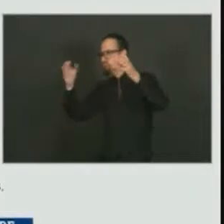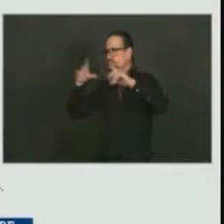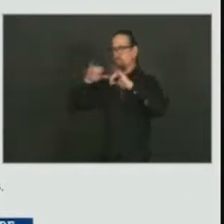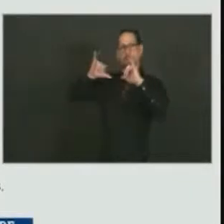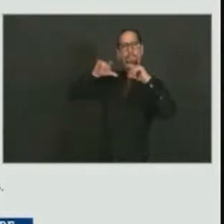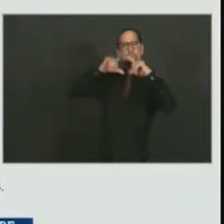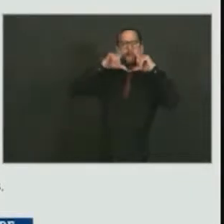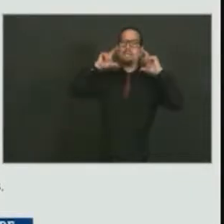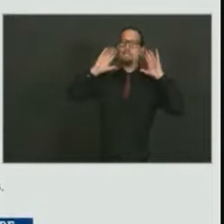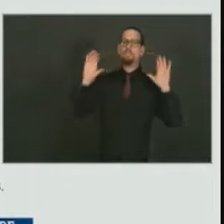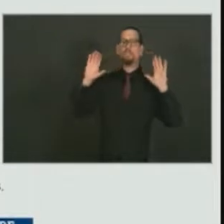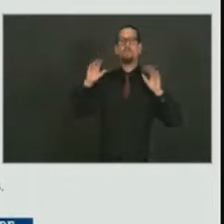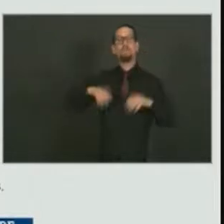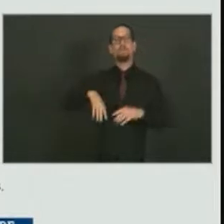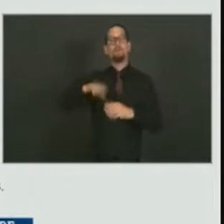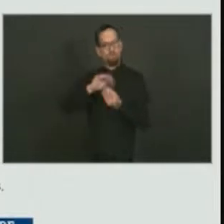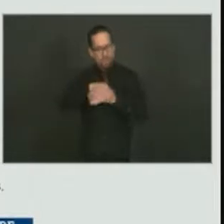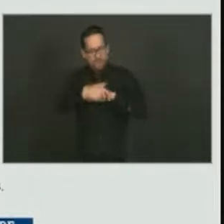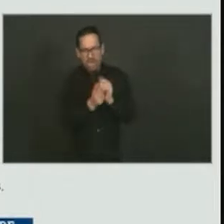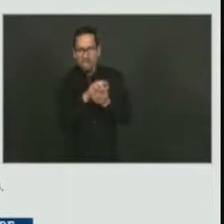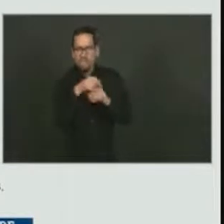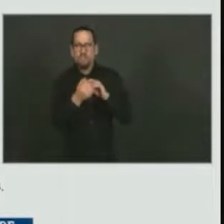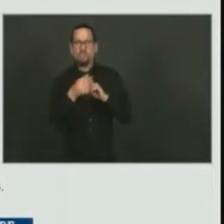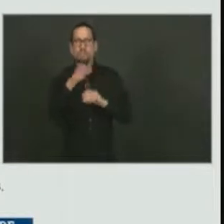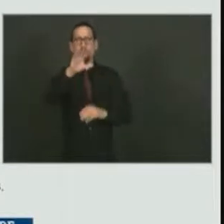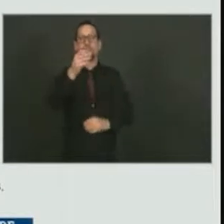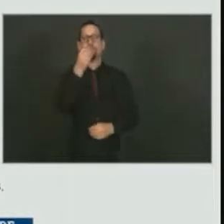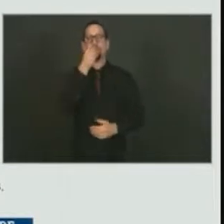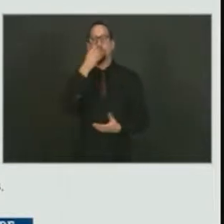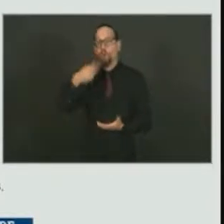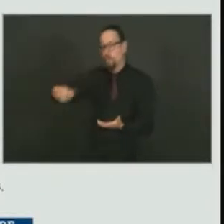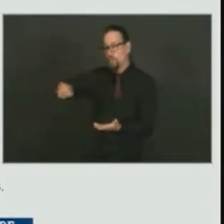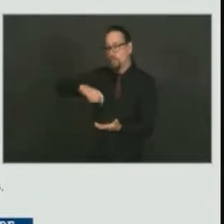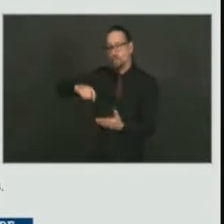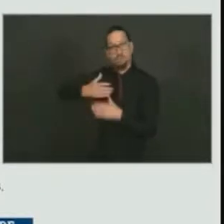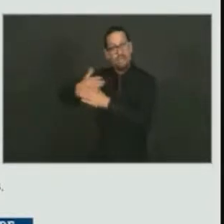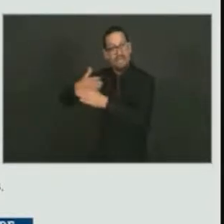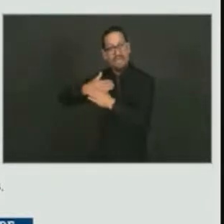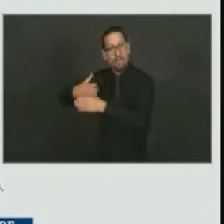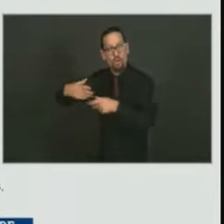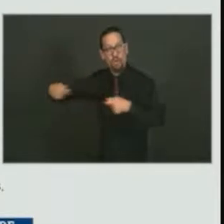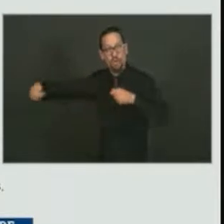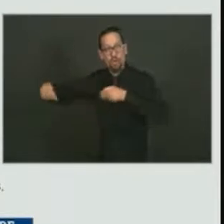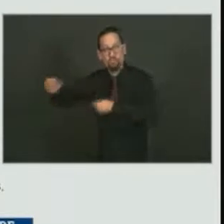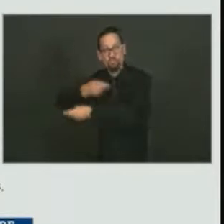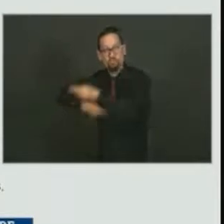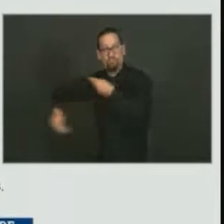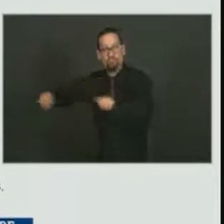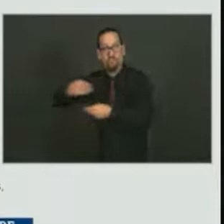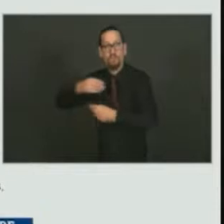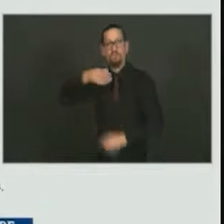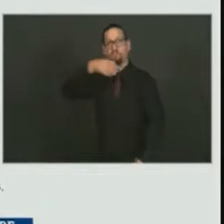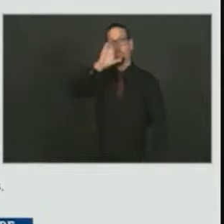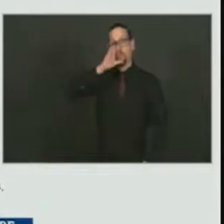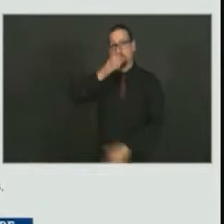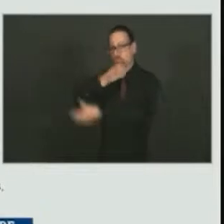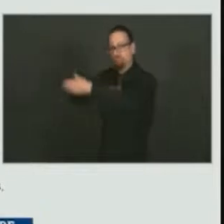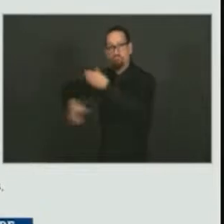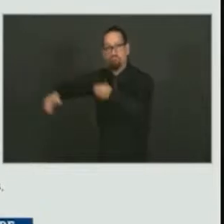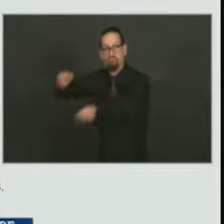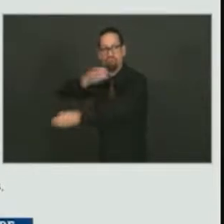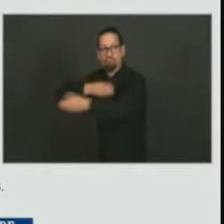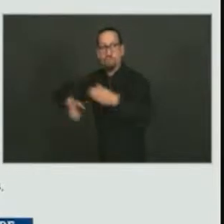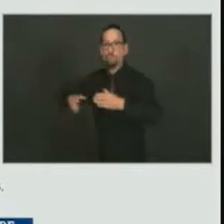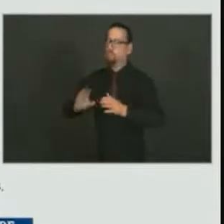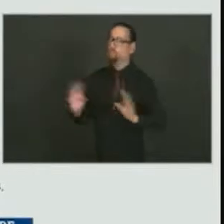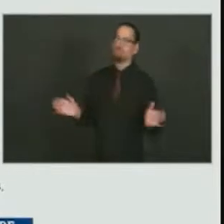share drinks. Avoid close contact activities like the family football game in the backyard. I